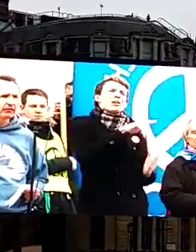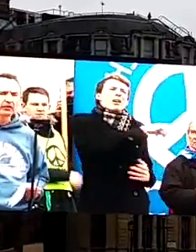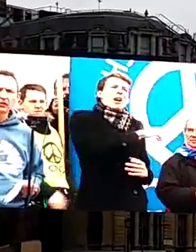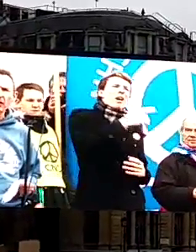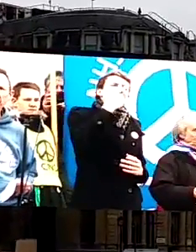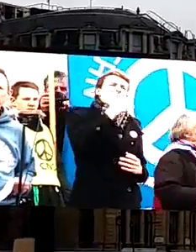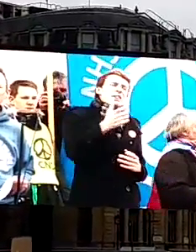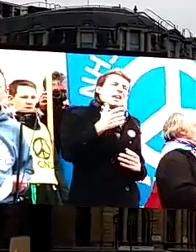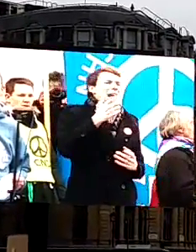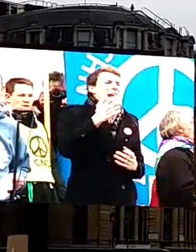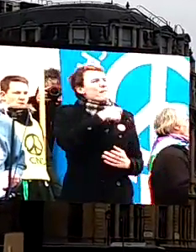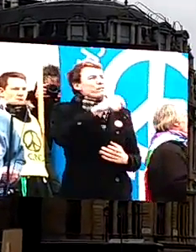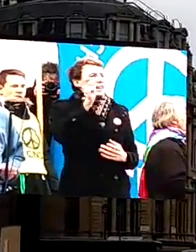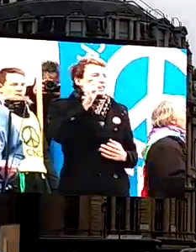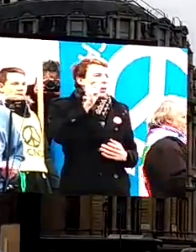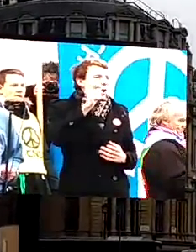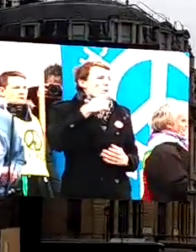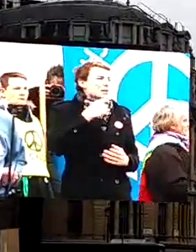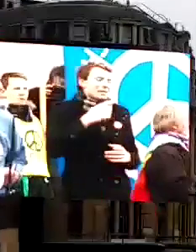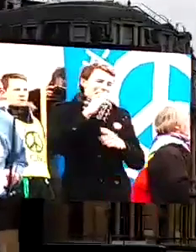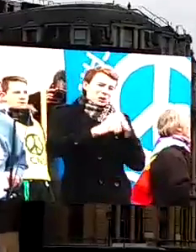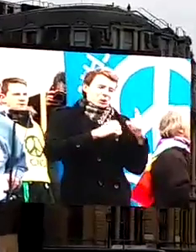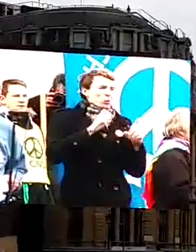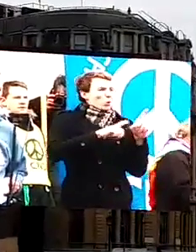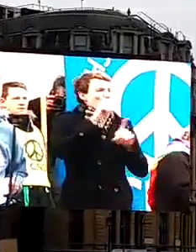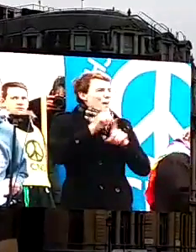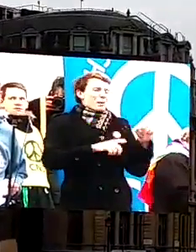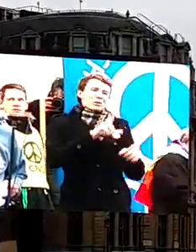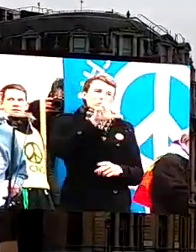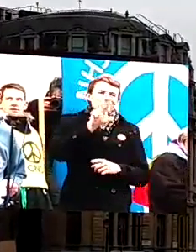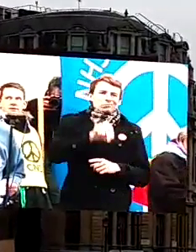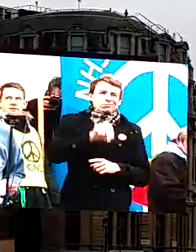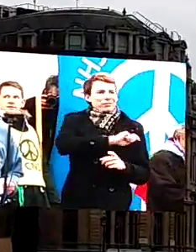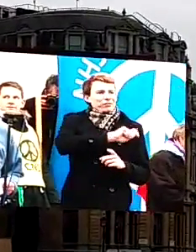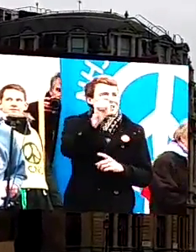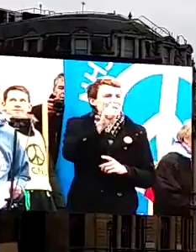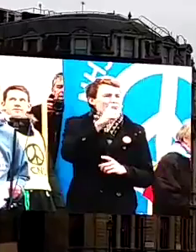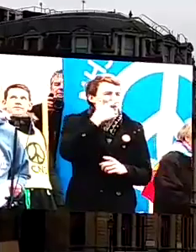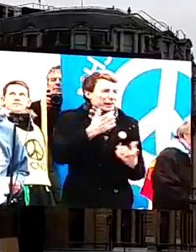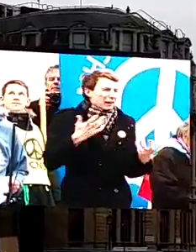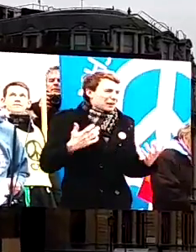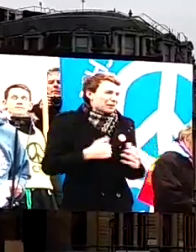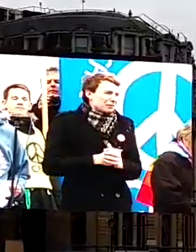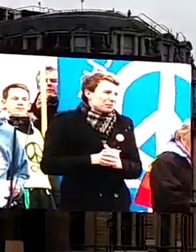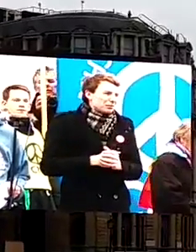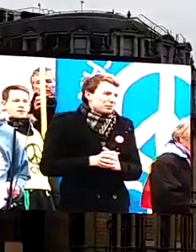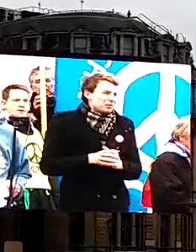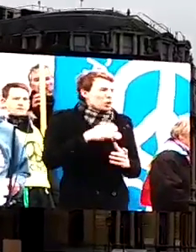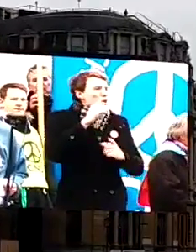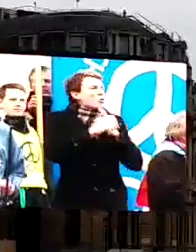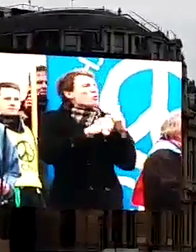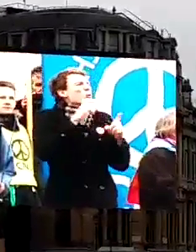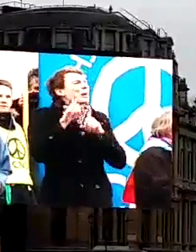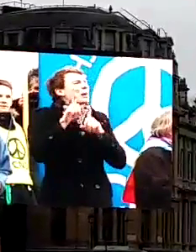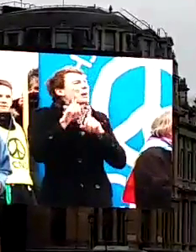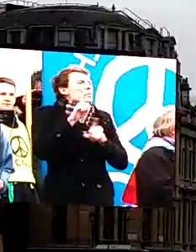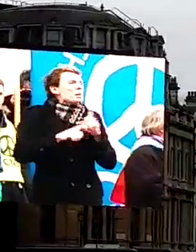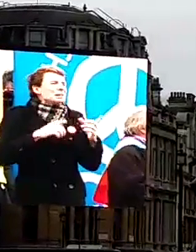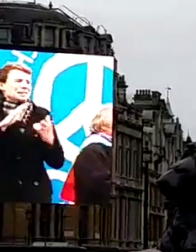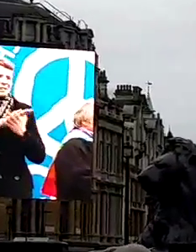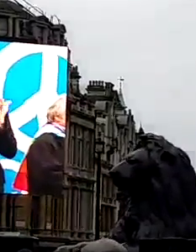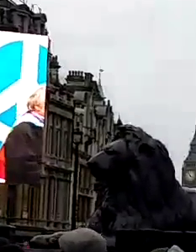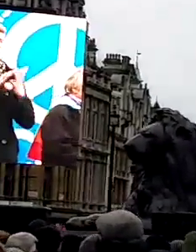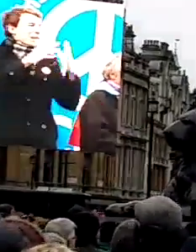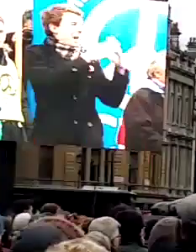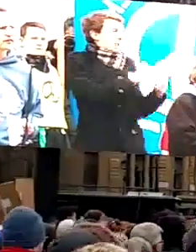over our nuclear weapons. This missile system is nothing more than a manifestation of power, US power